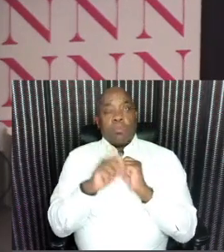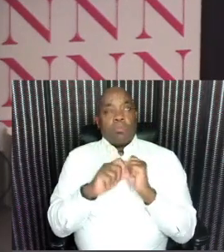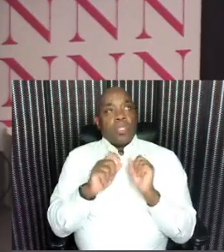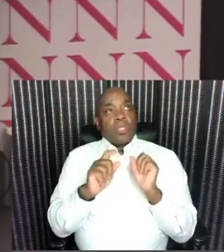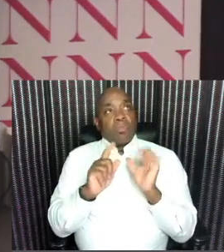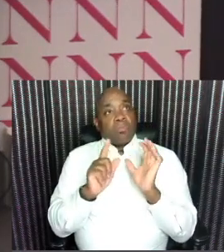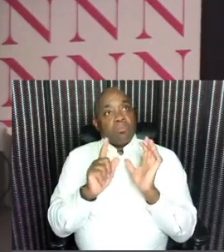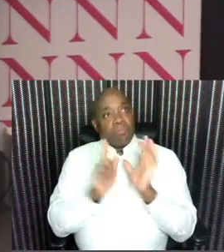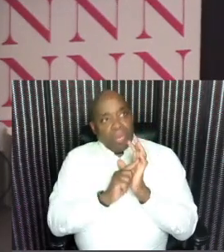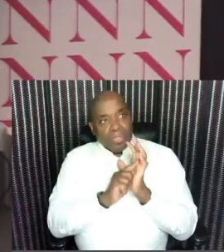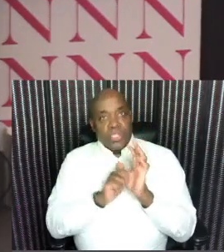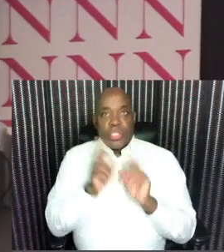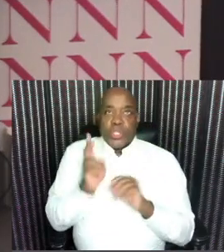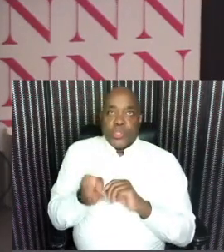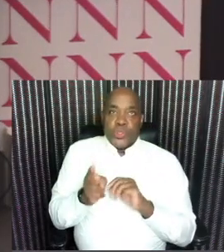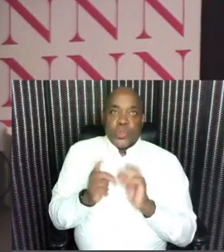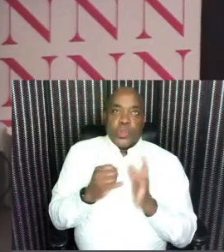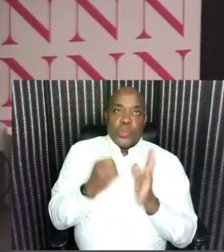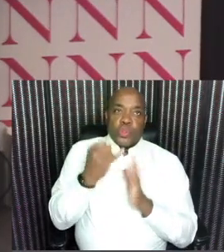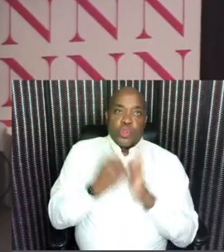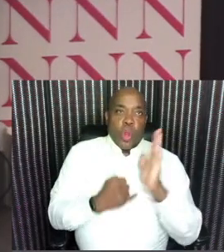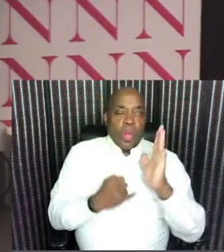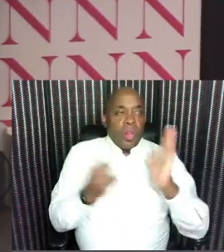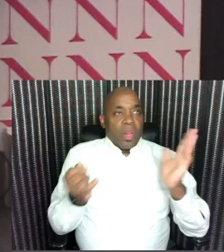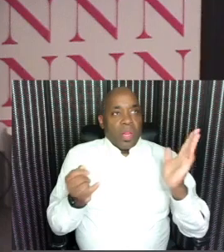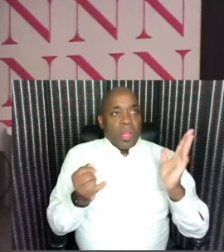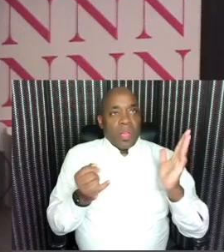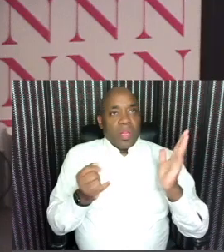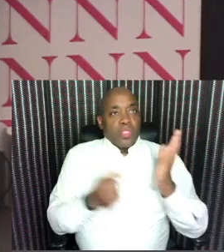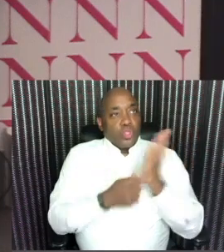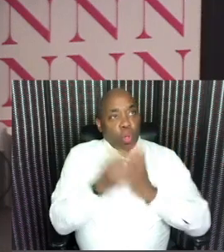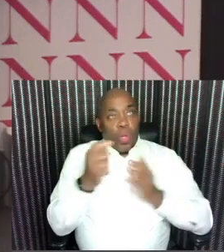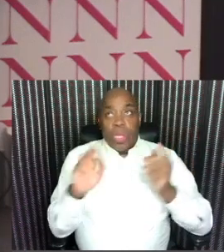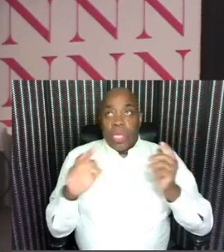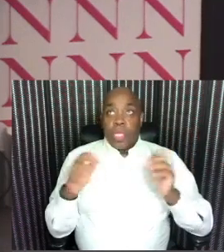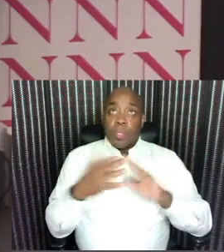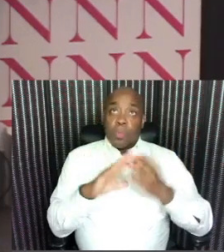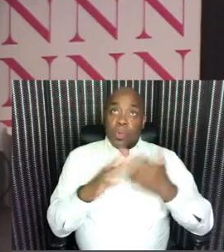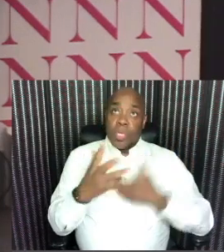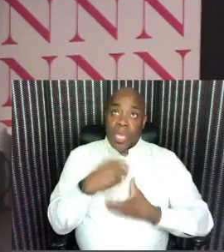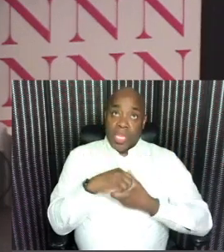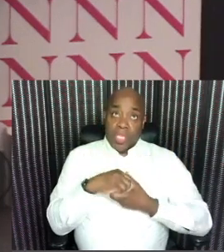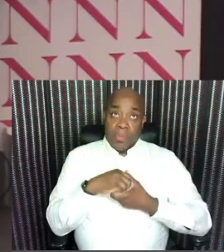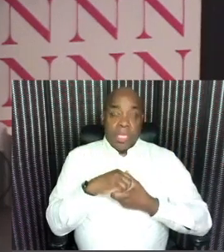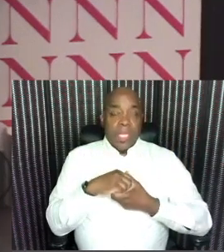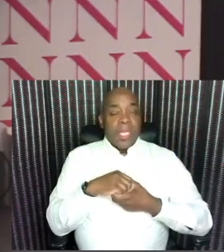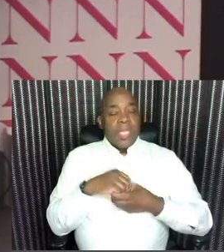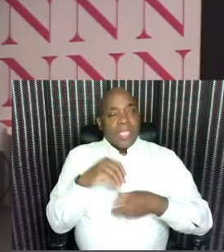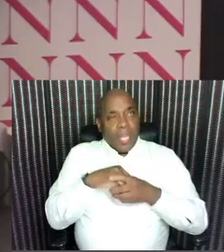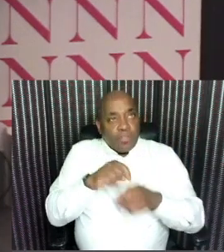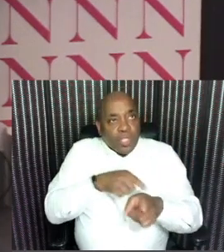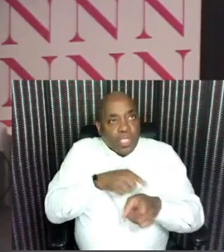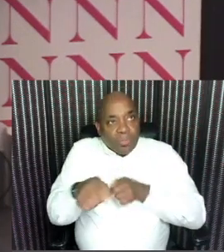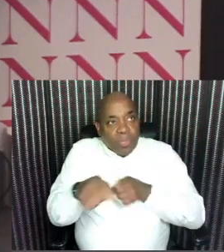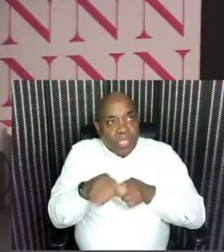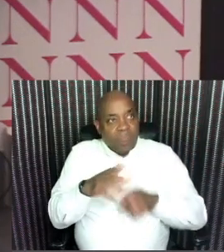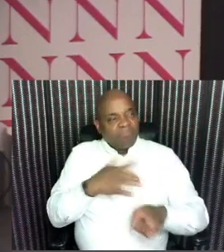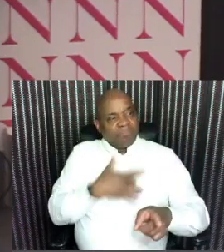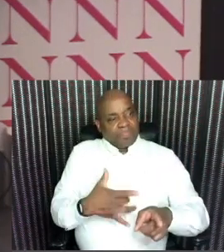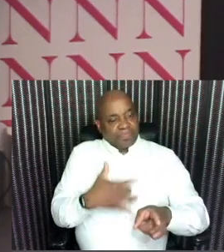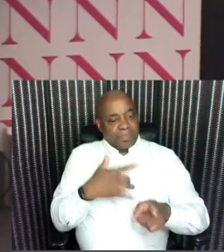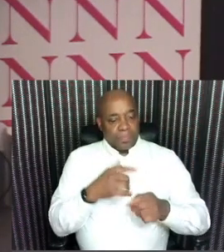journal. But if you do a community engagement work, it's interdisciplinary by default. So you know, at one